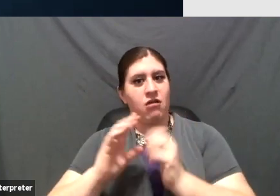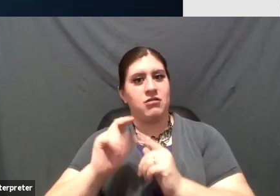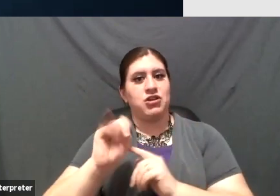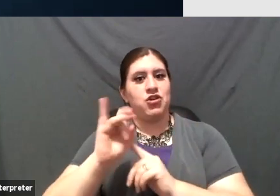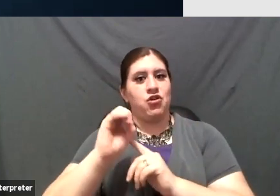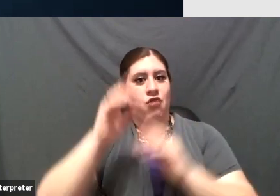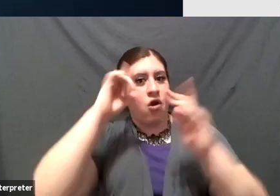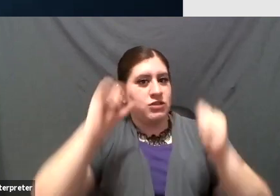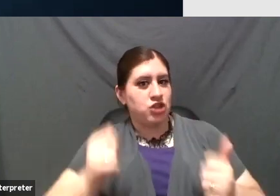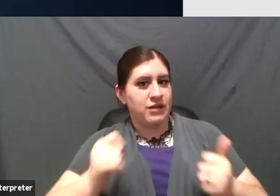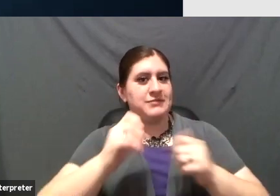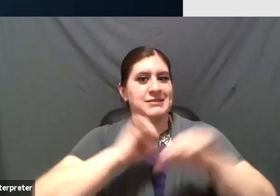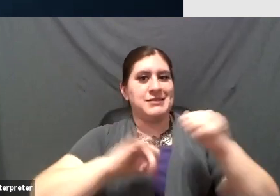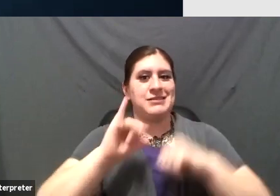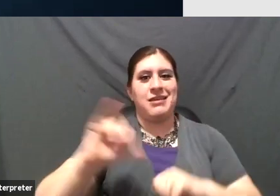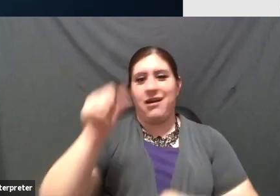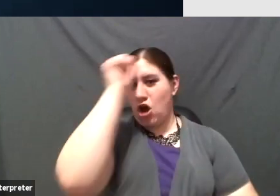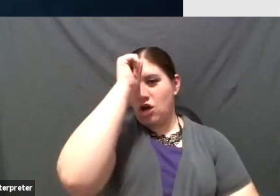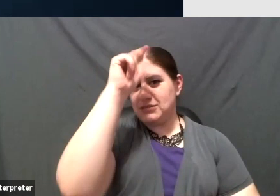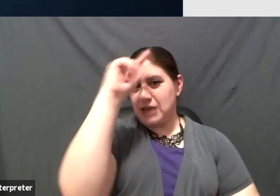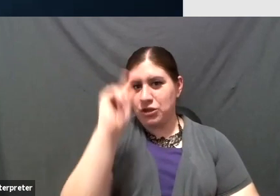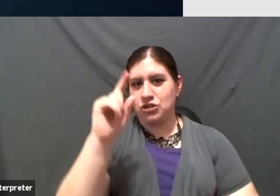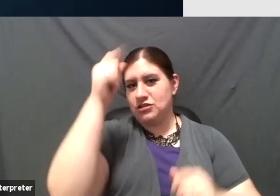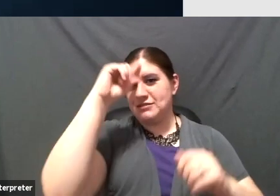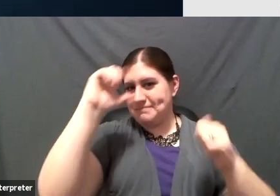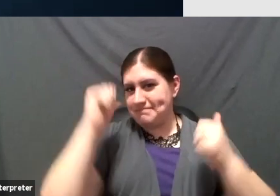neurodegenerative disease, such as Alzheimer's disease and dementia.